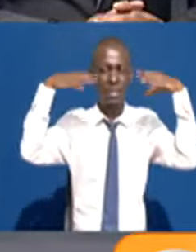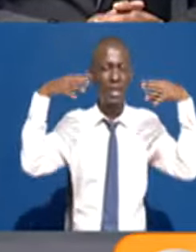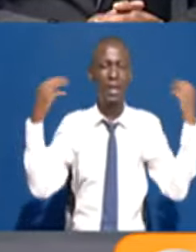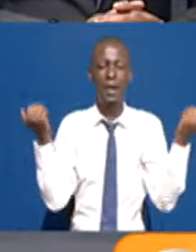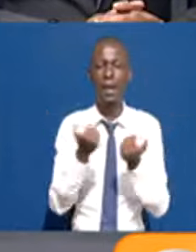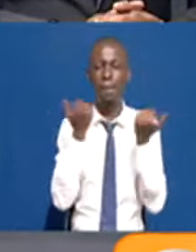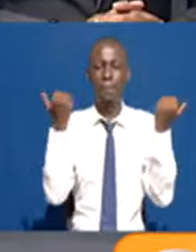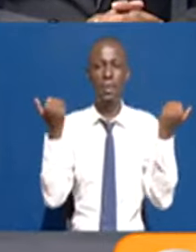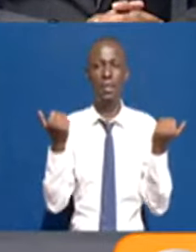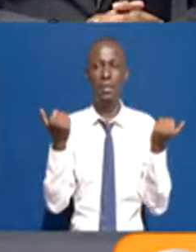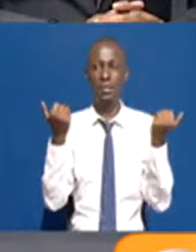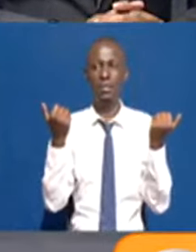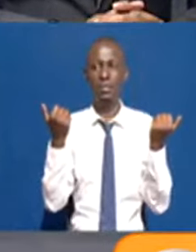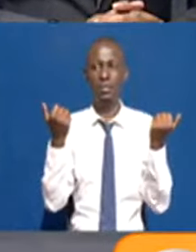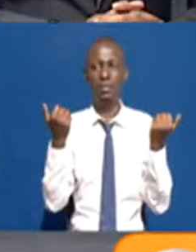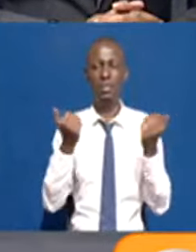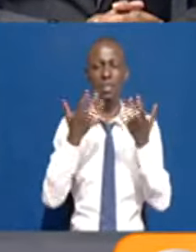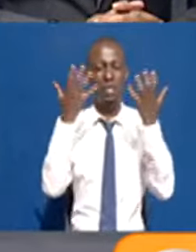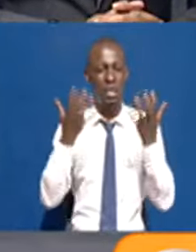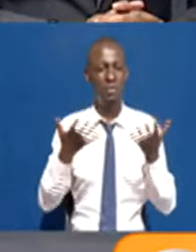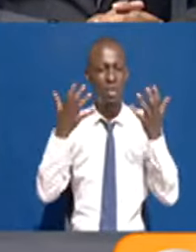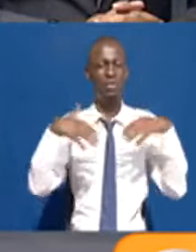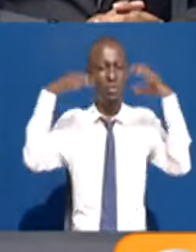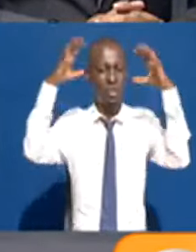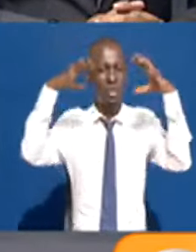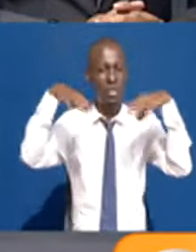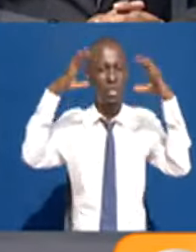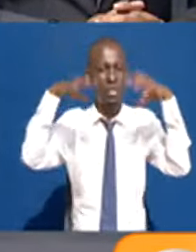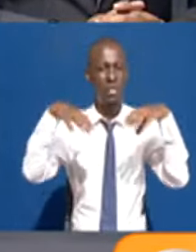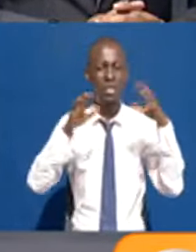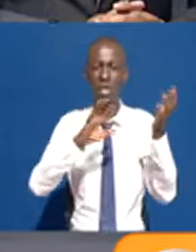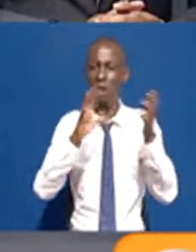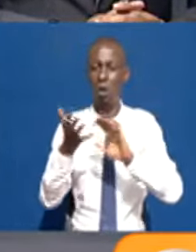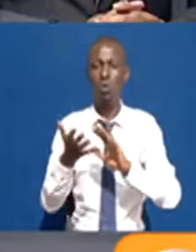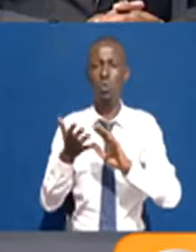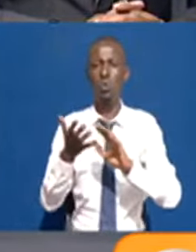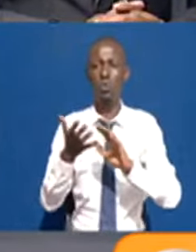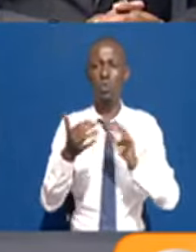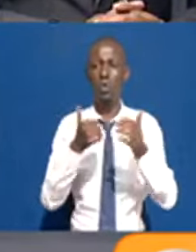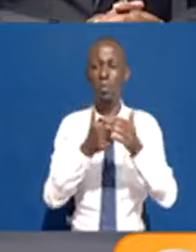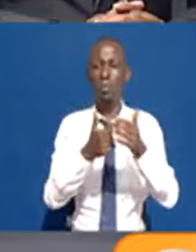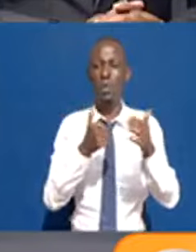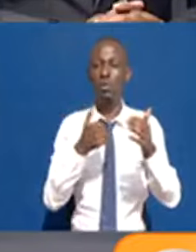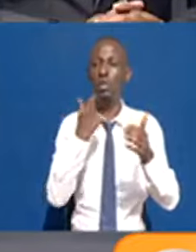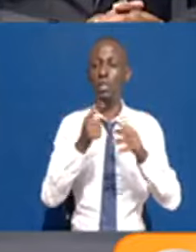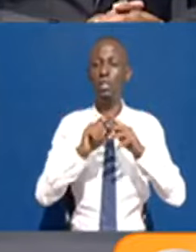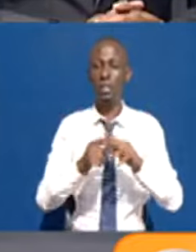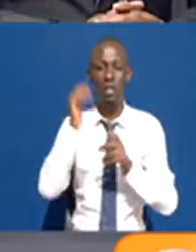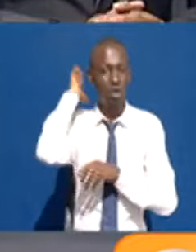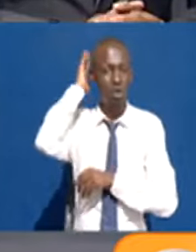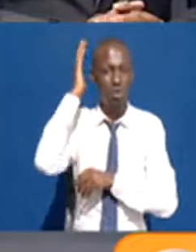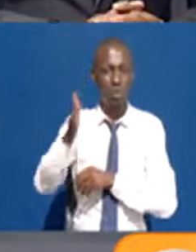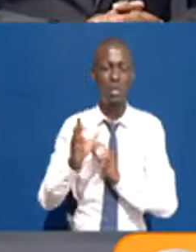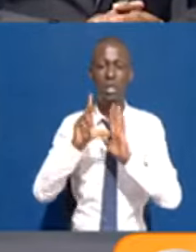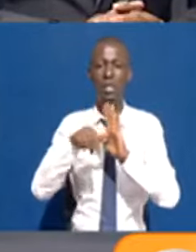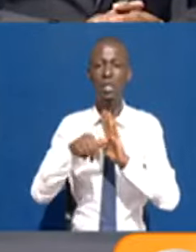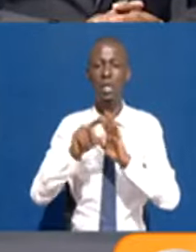or is it the El Nino phenomenon? First it was on, and then it was